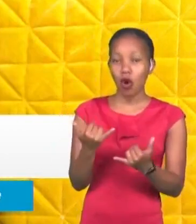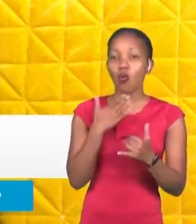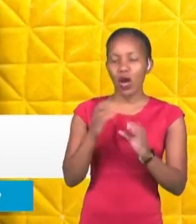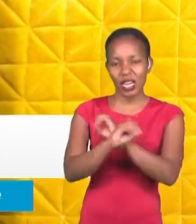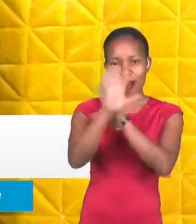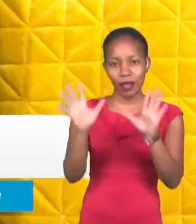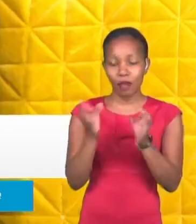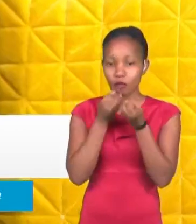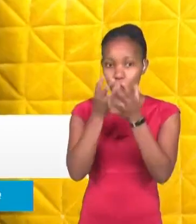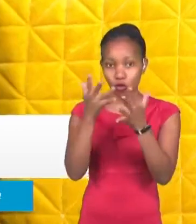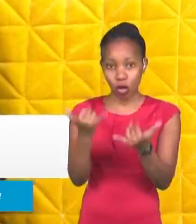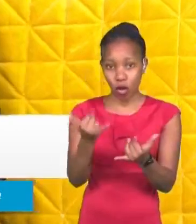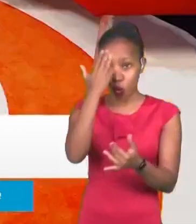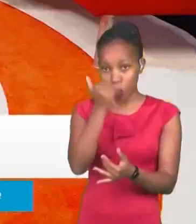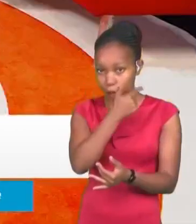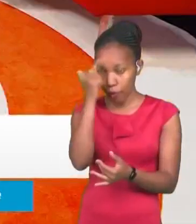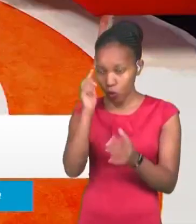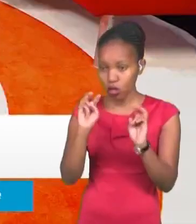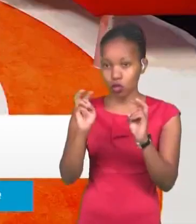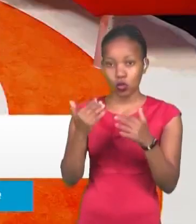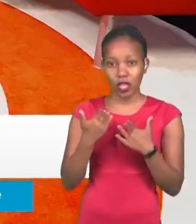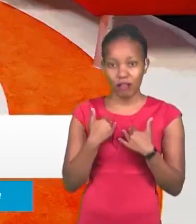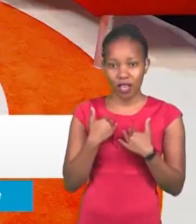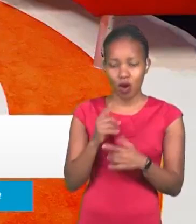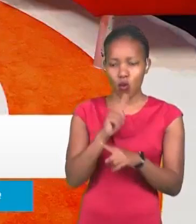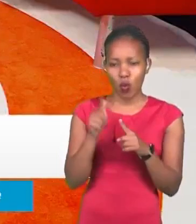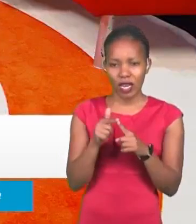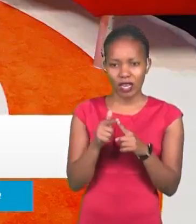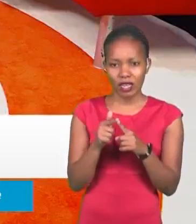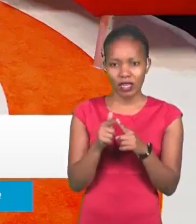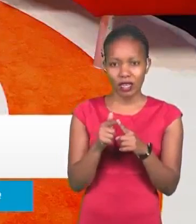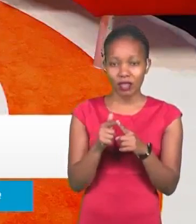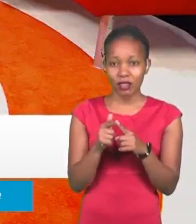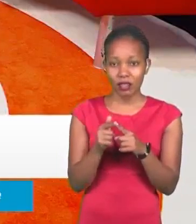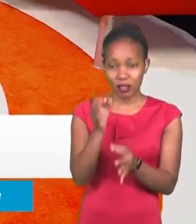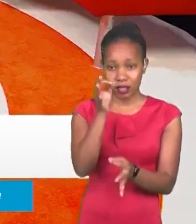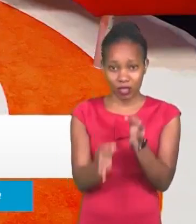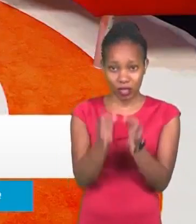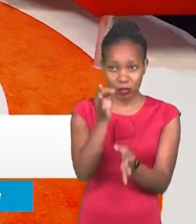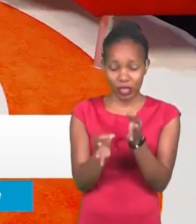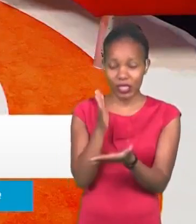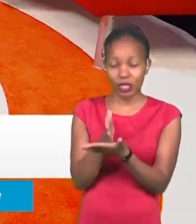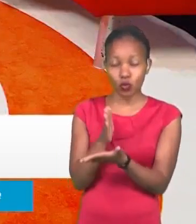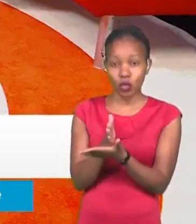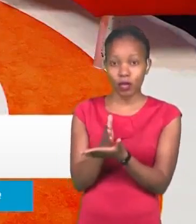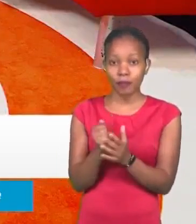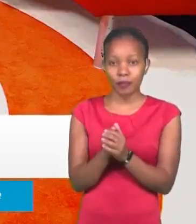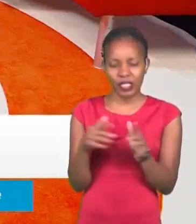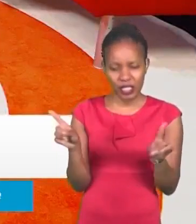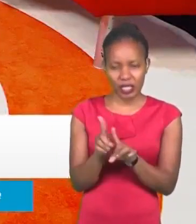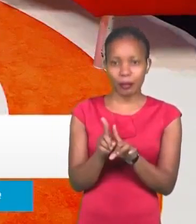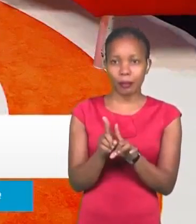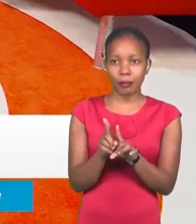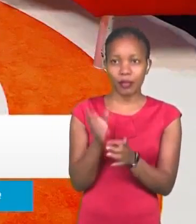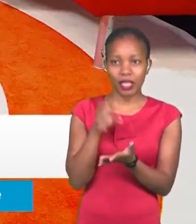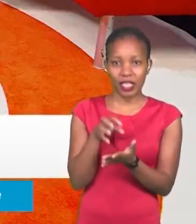clear. Because there's some issues whereby, you know, judgment, I'll tell you the truth, and there's a fact that the same case, a judgment